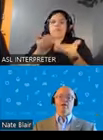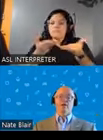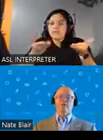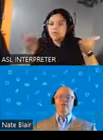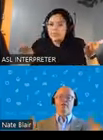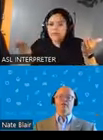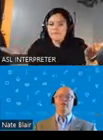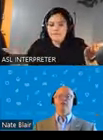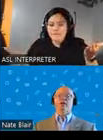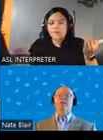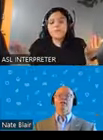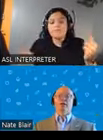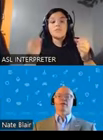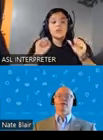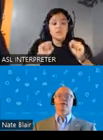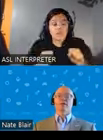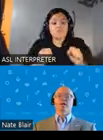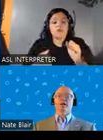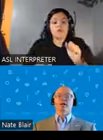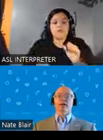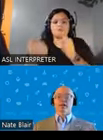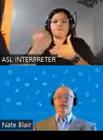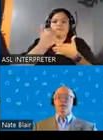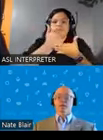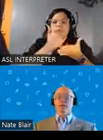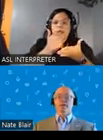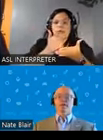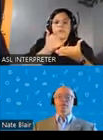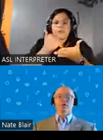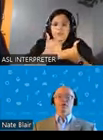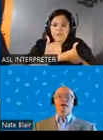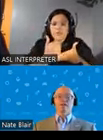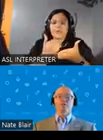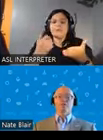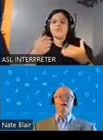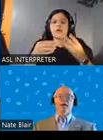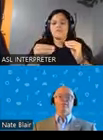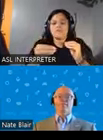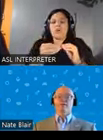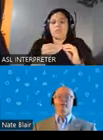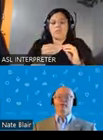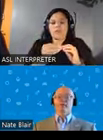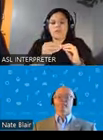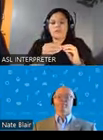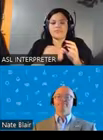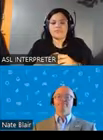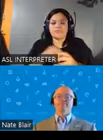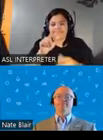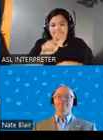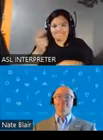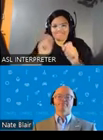have a series of constraints around them, and we'll get into more of that as we move ahead. Next slide.